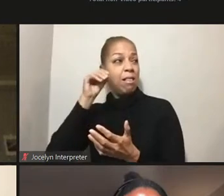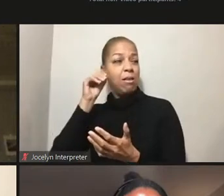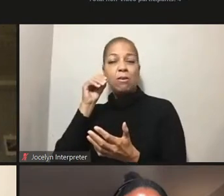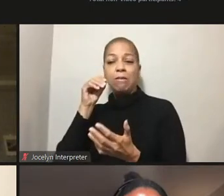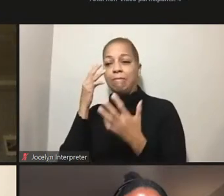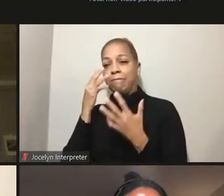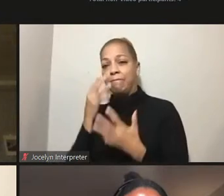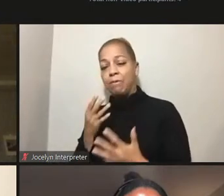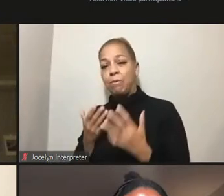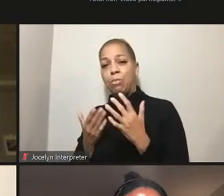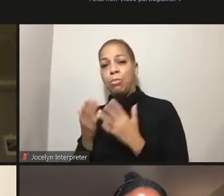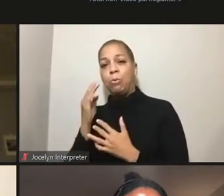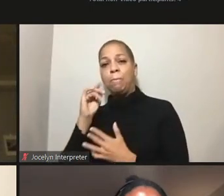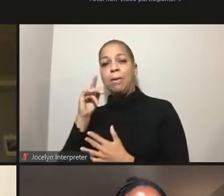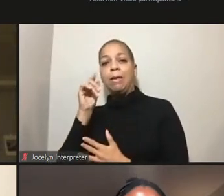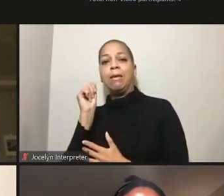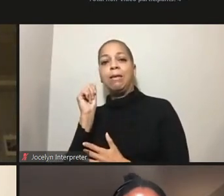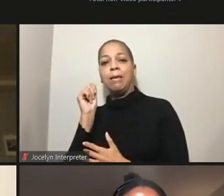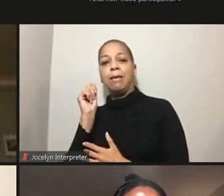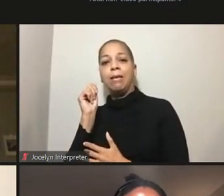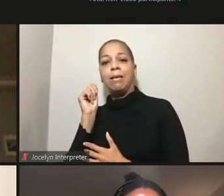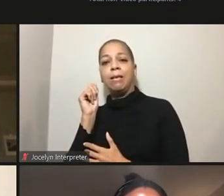unfortunately, through the media,